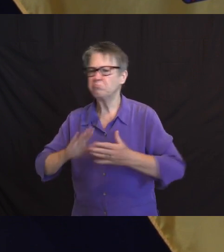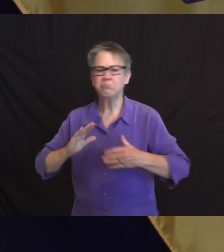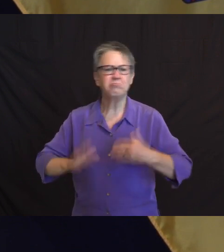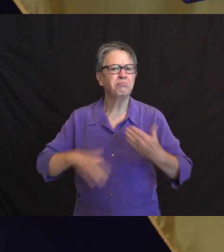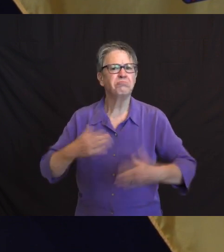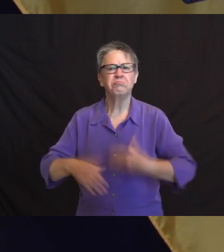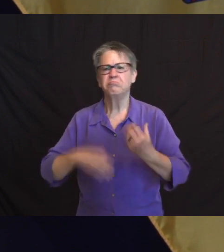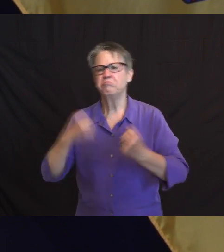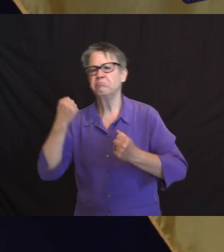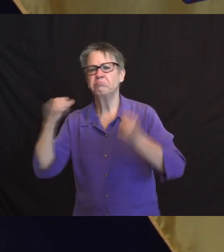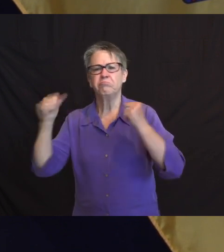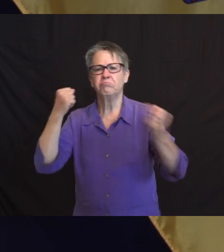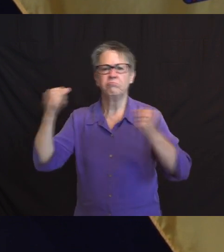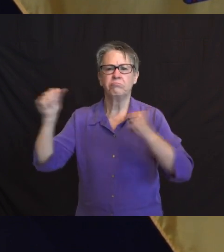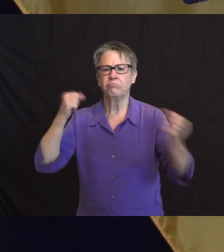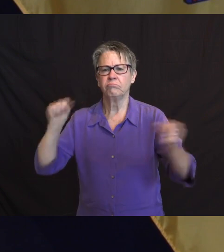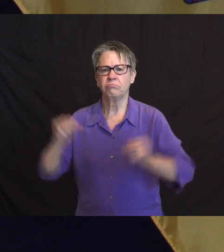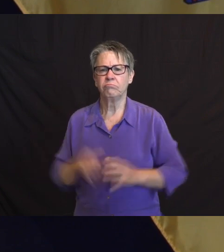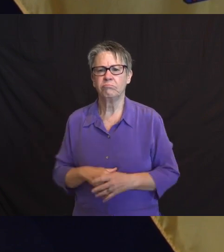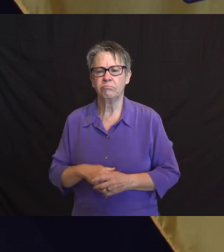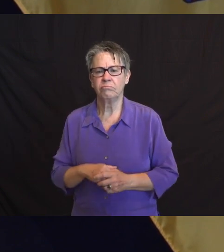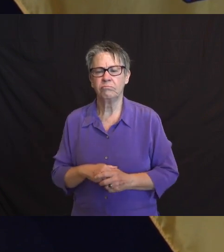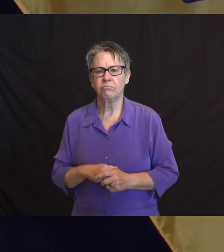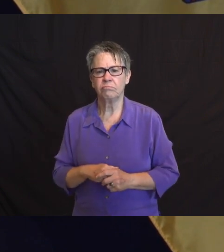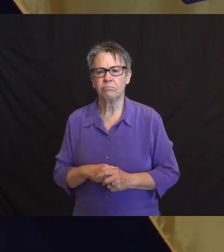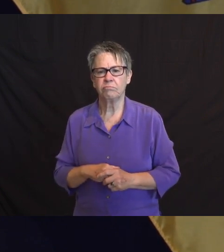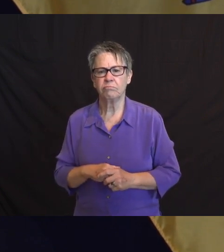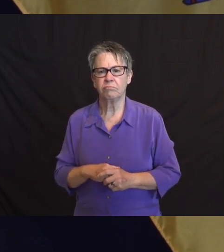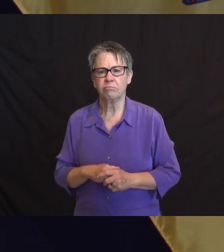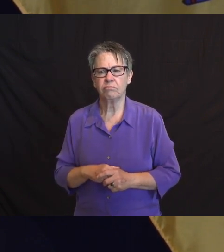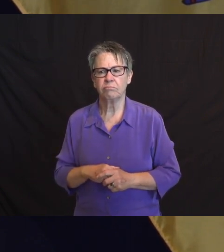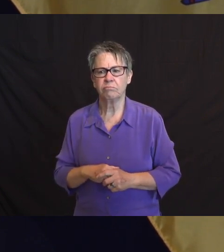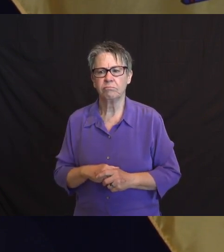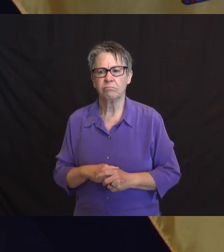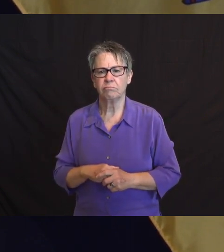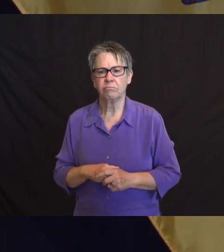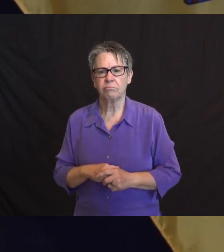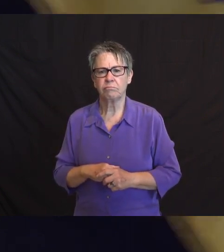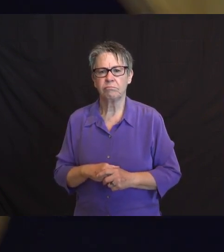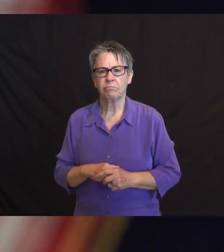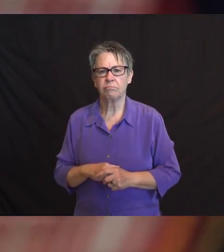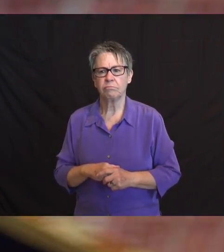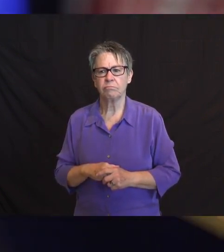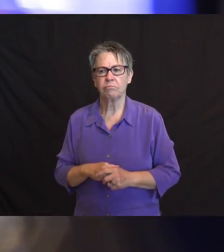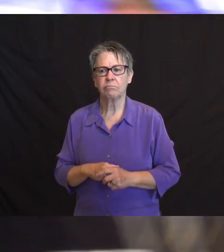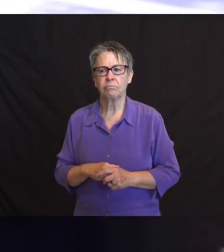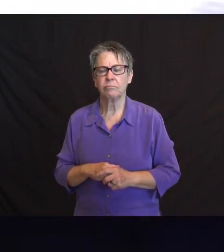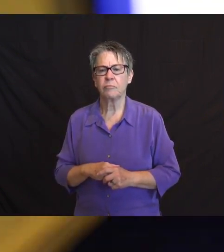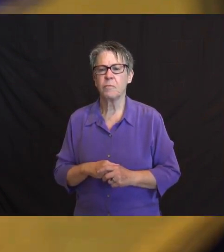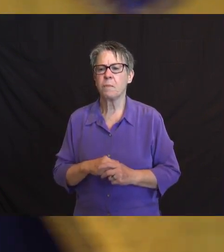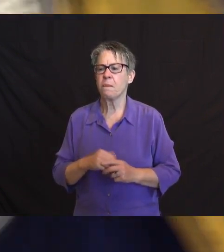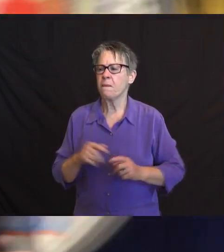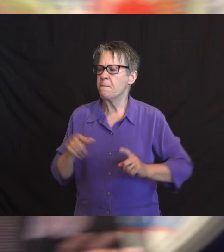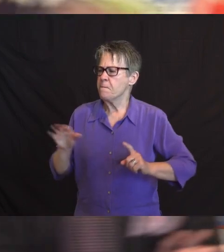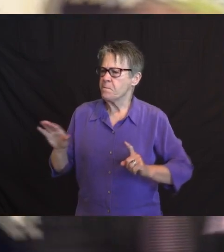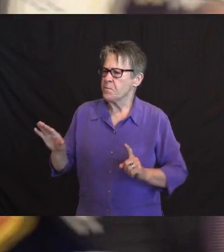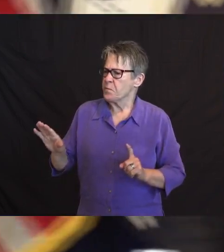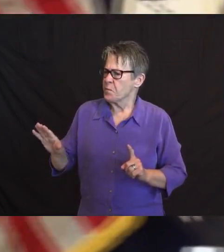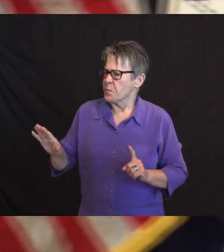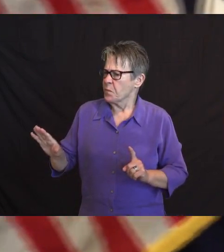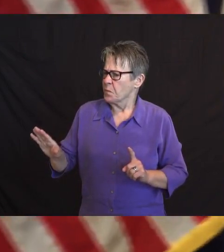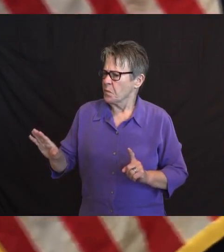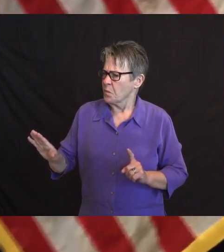are asked to be there as well. That's all I got, Gov. Pat, I would just say the two that I was at yesterday,